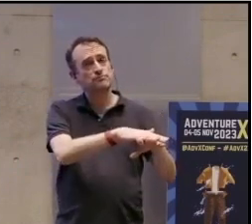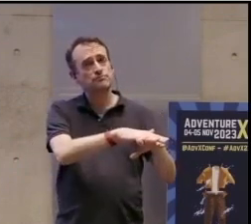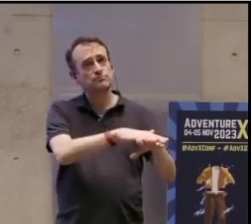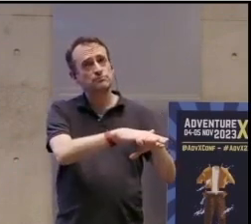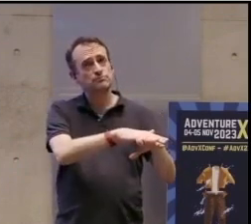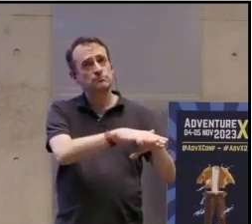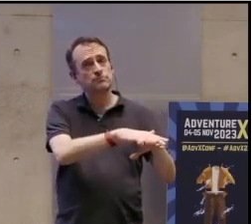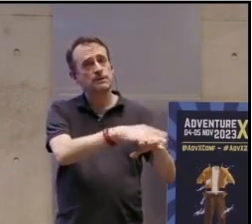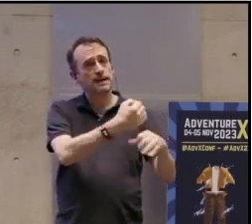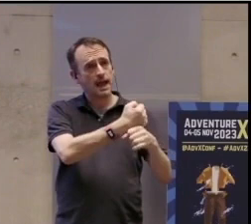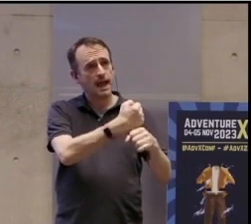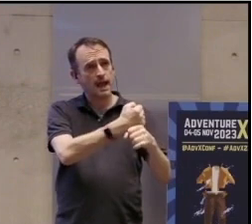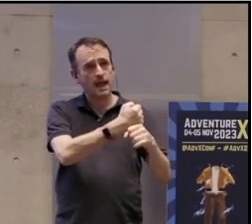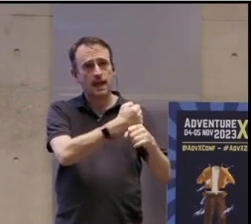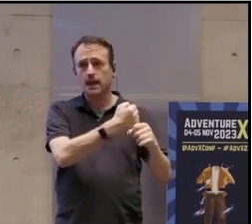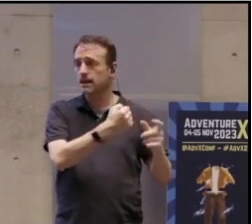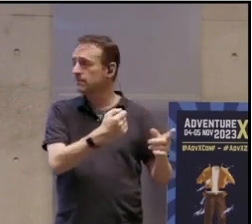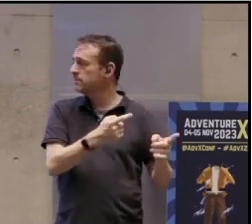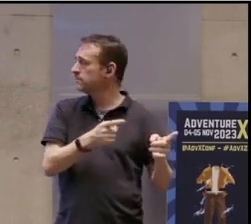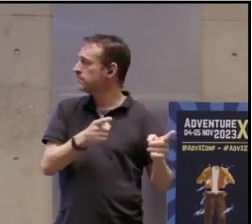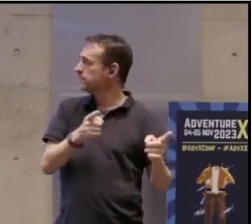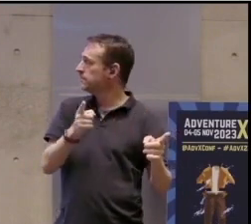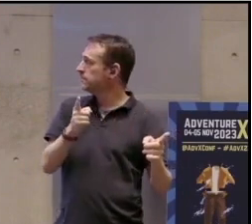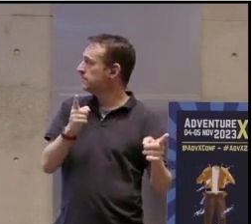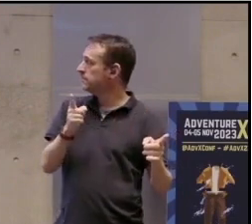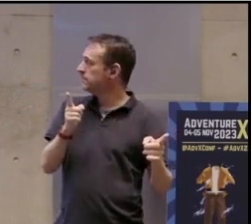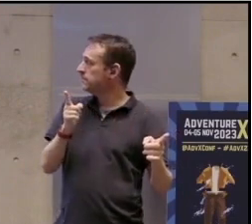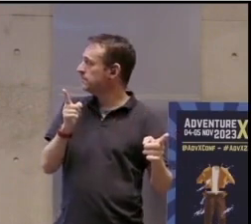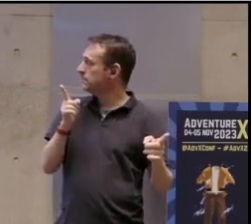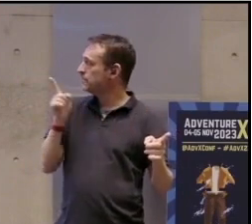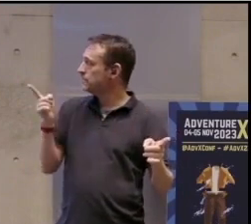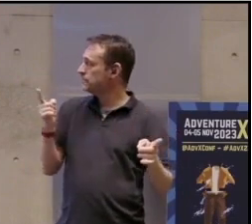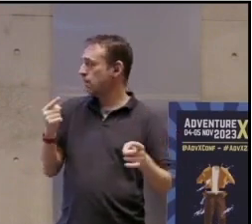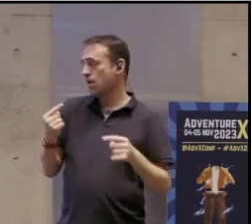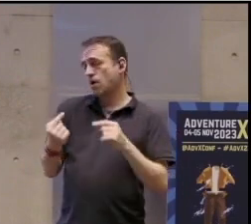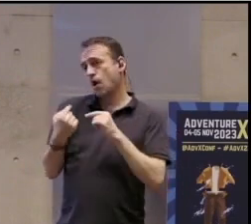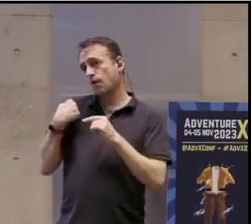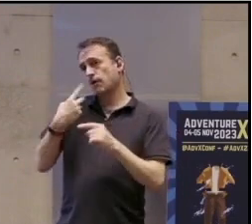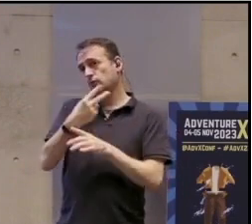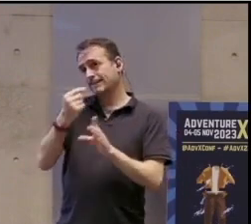if you see analyses of the games that came out in the last 20 years or so,